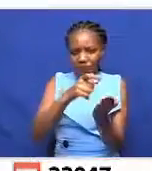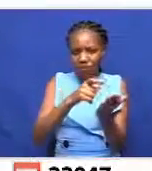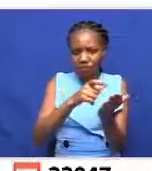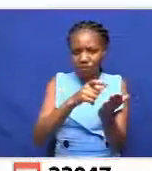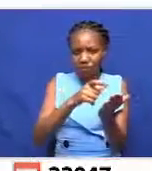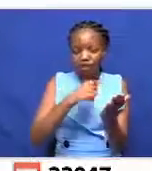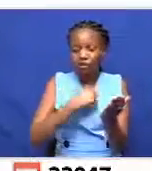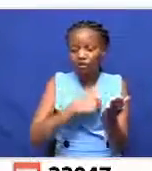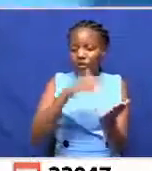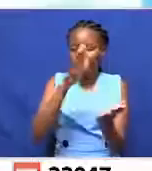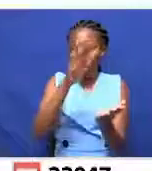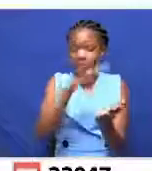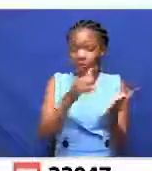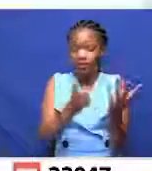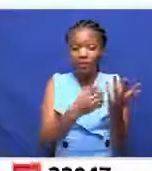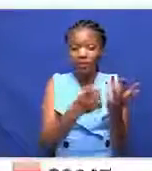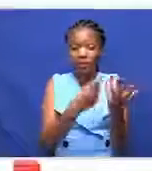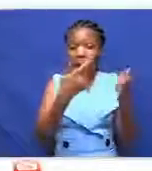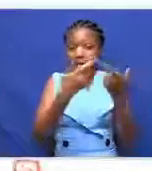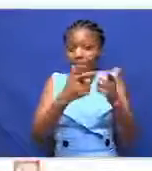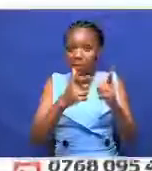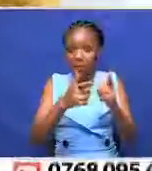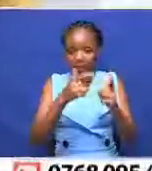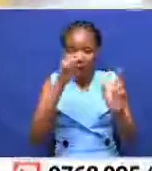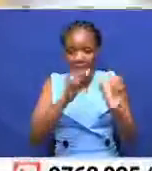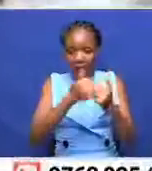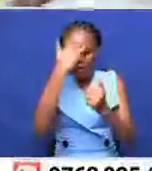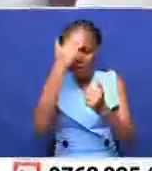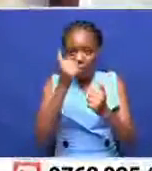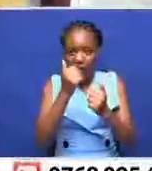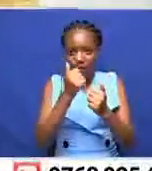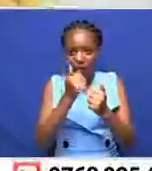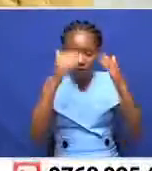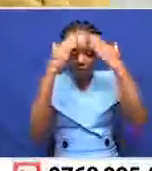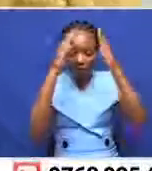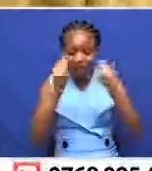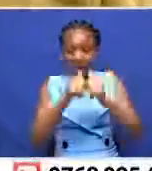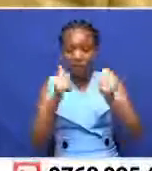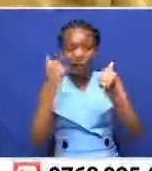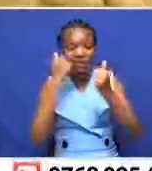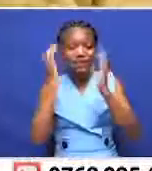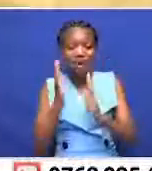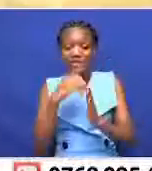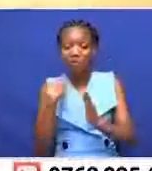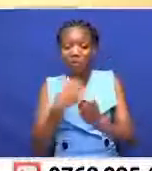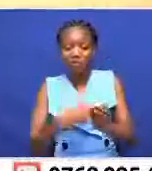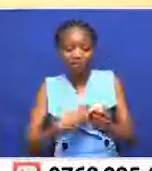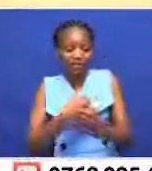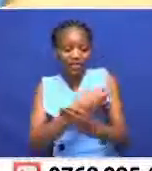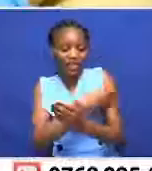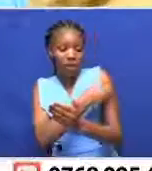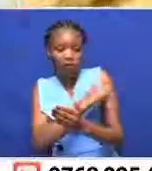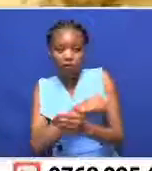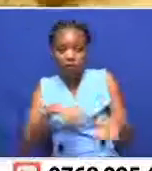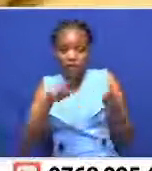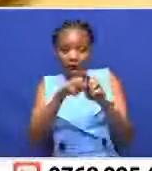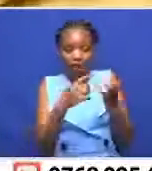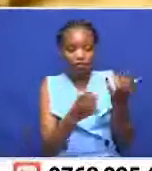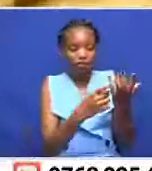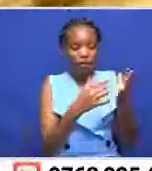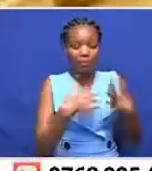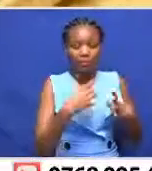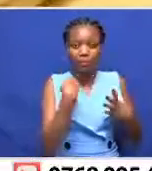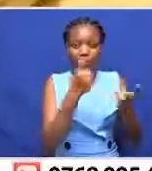as many claim, but as a result of a change in the number of patients visiting the hospitals and even the number of people